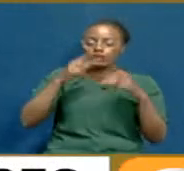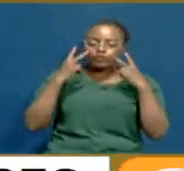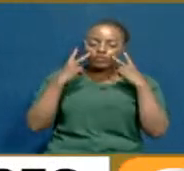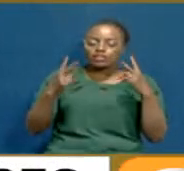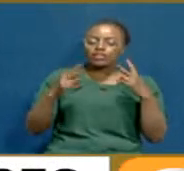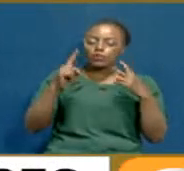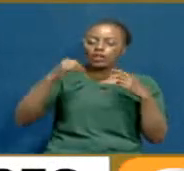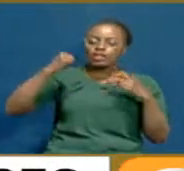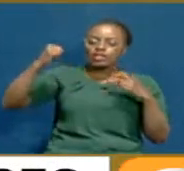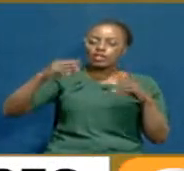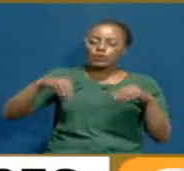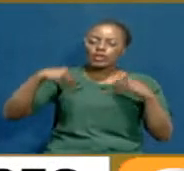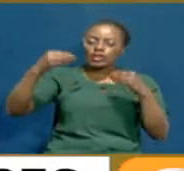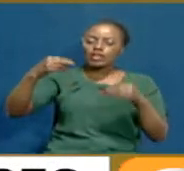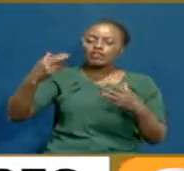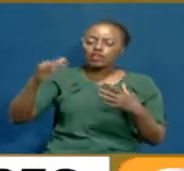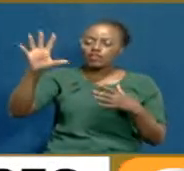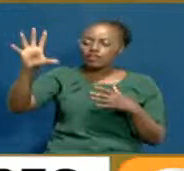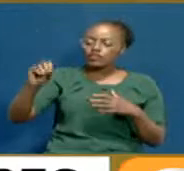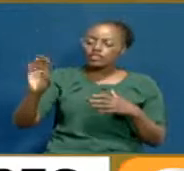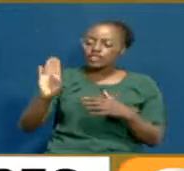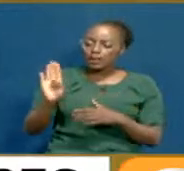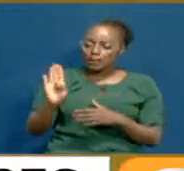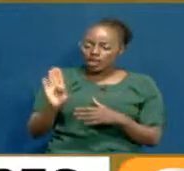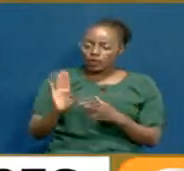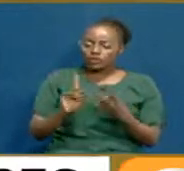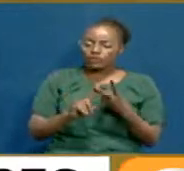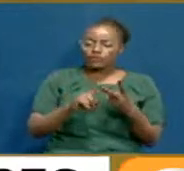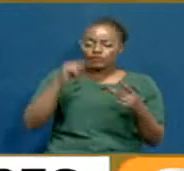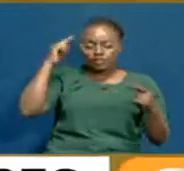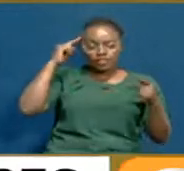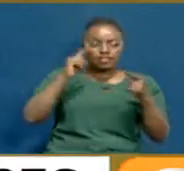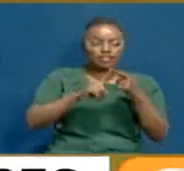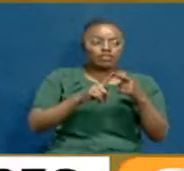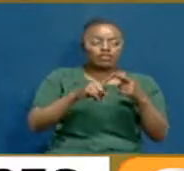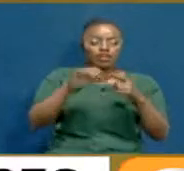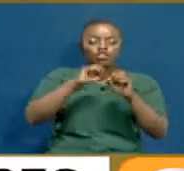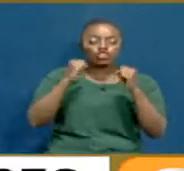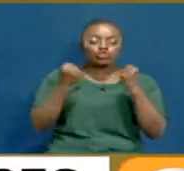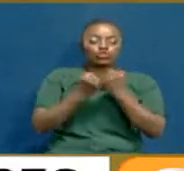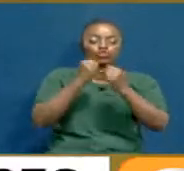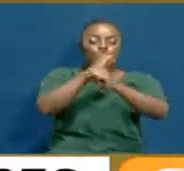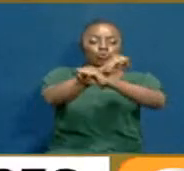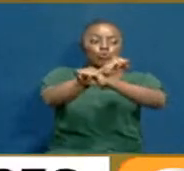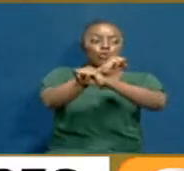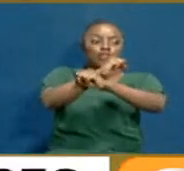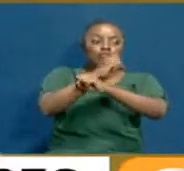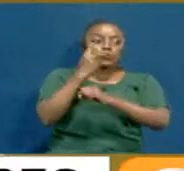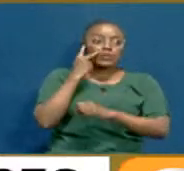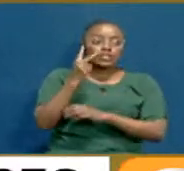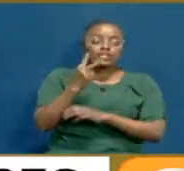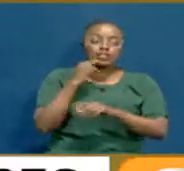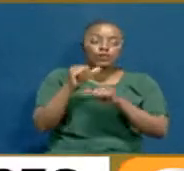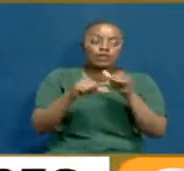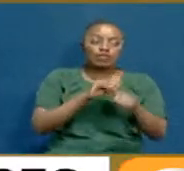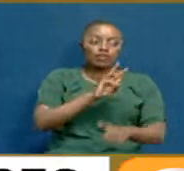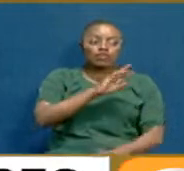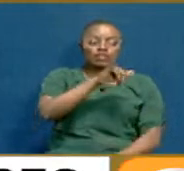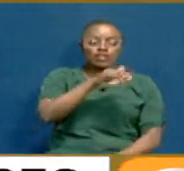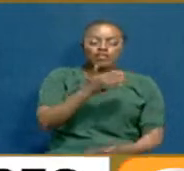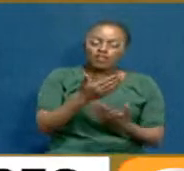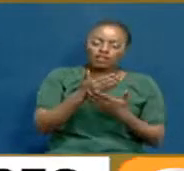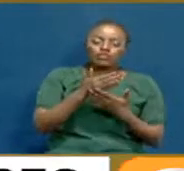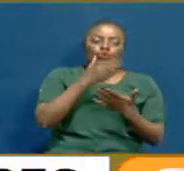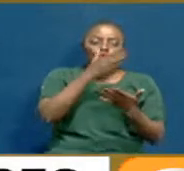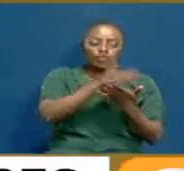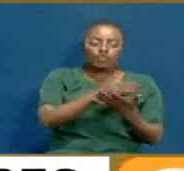give the hustlers 50 billion, and then Azimio is talking about social protection. We're seeing Wajakoya talking about legalizing weed, and